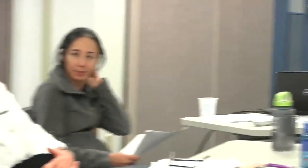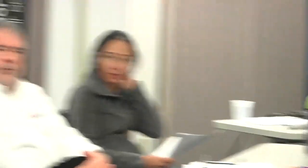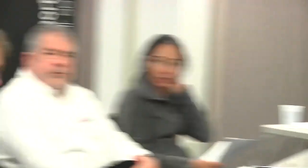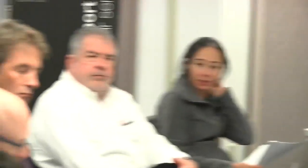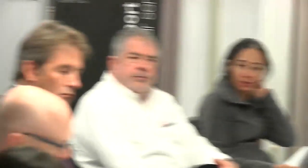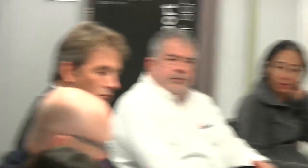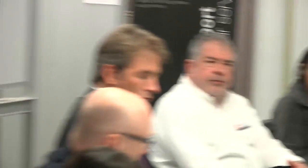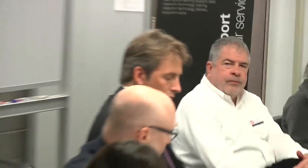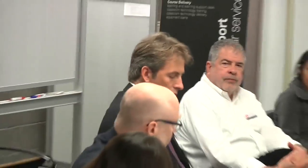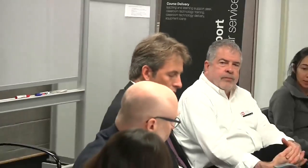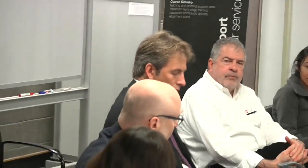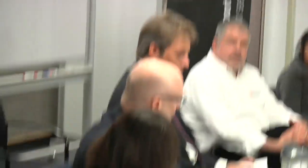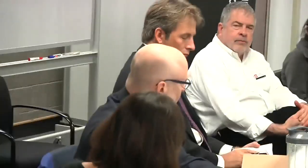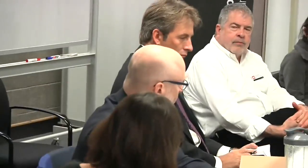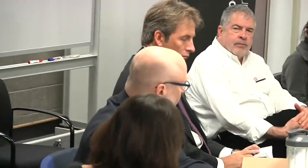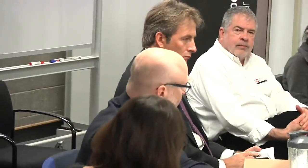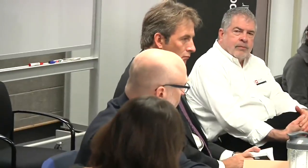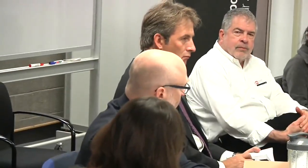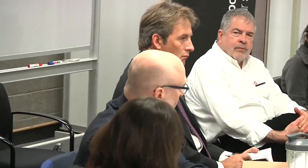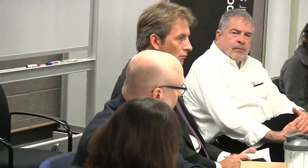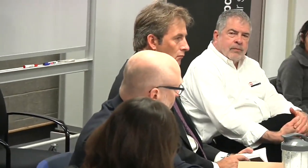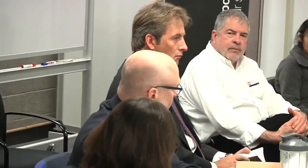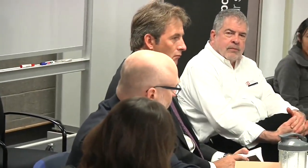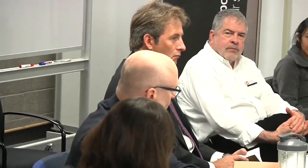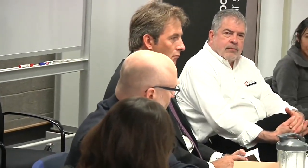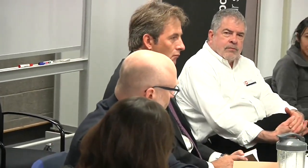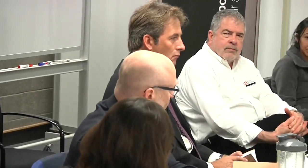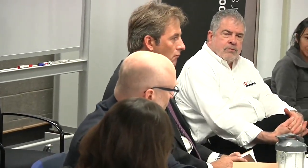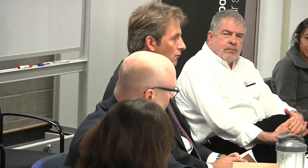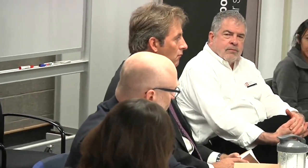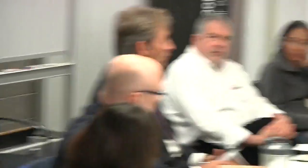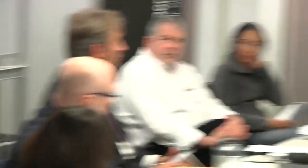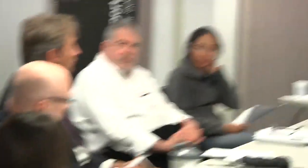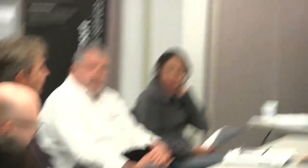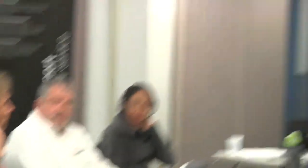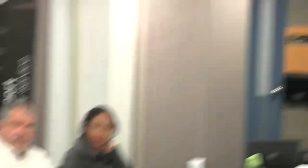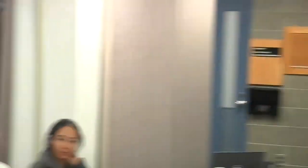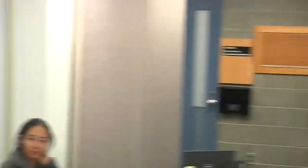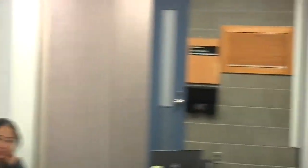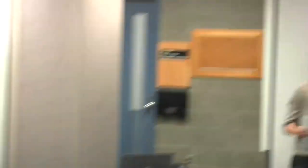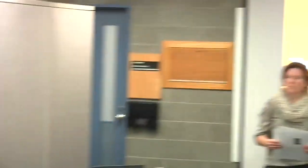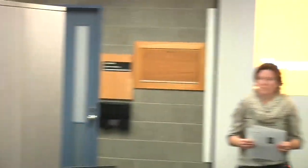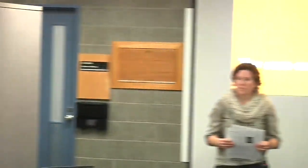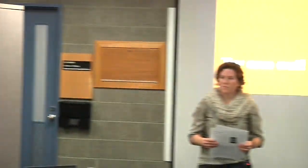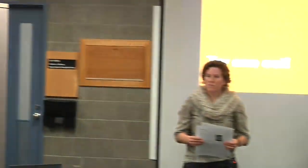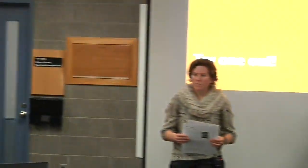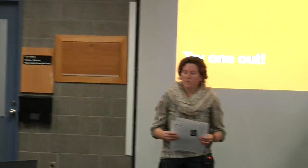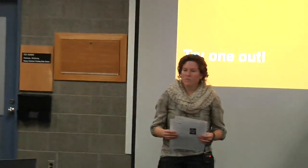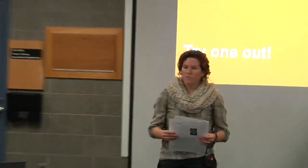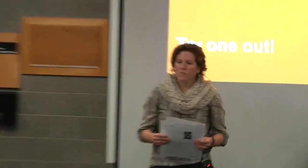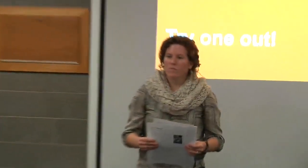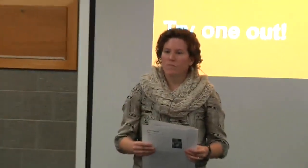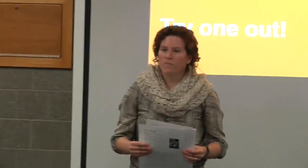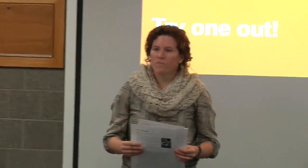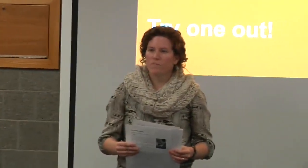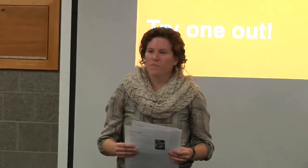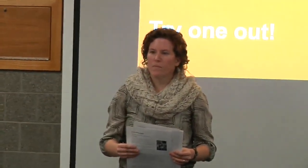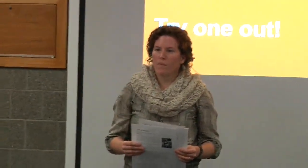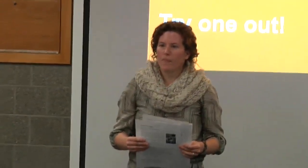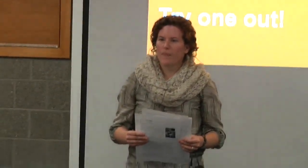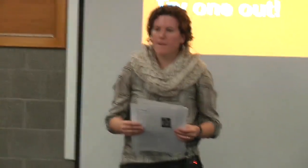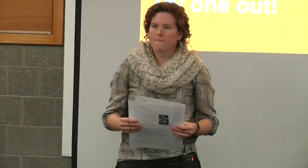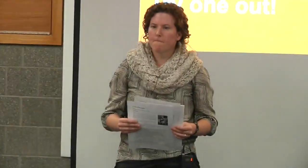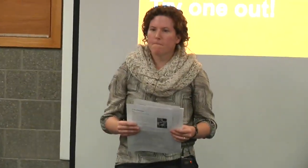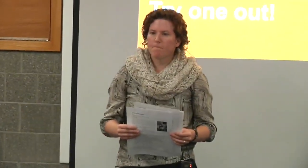is that we typically would not give the diagnosis in the process of determining the diagnosis. So I found myself saying, okay, we have a